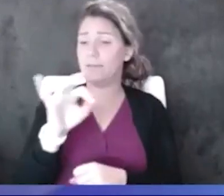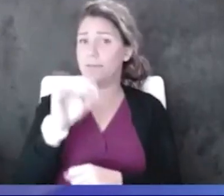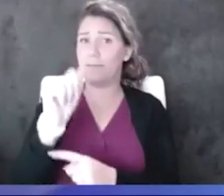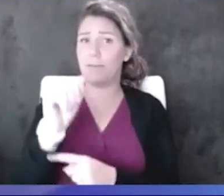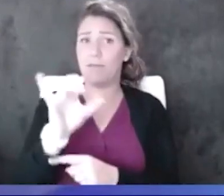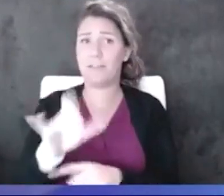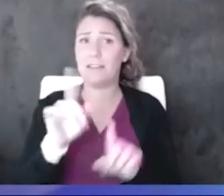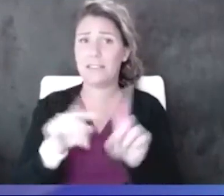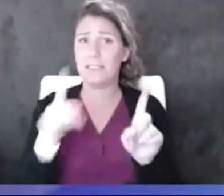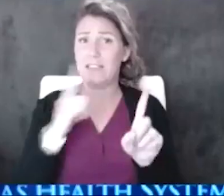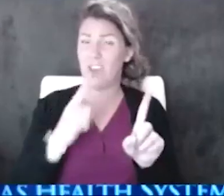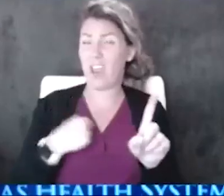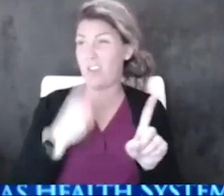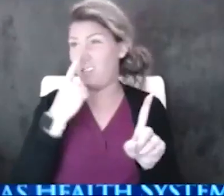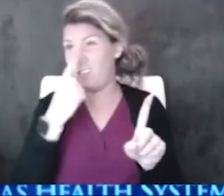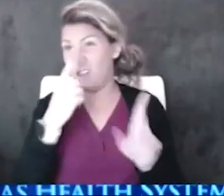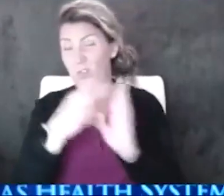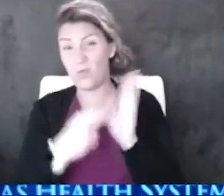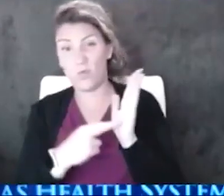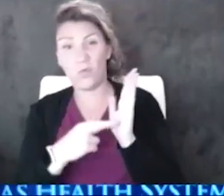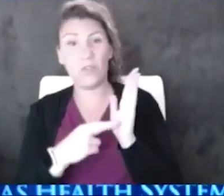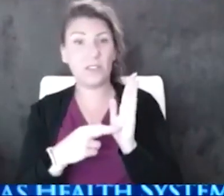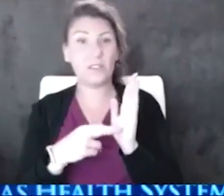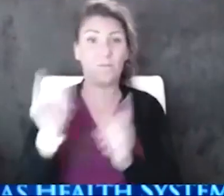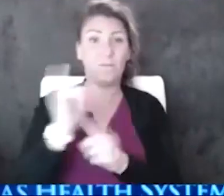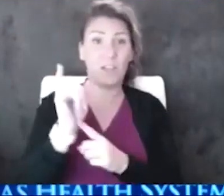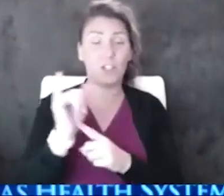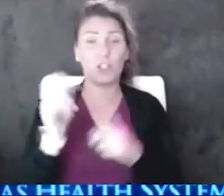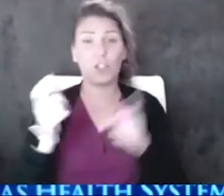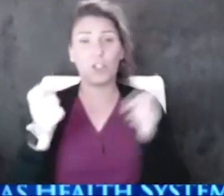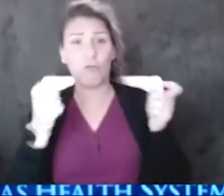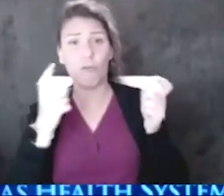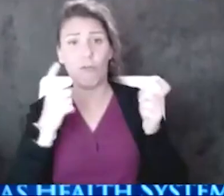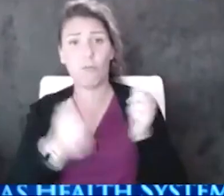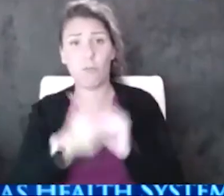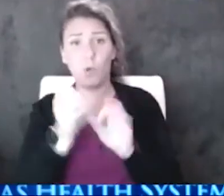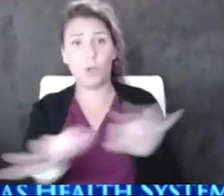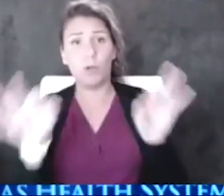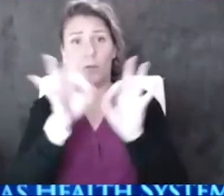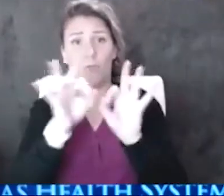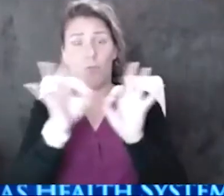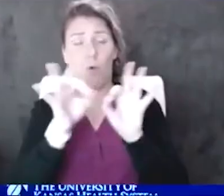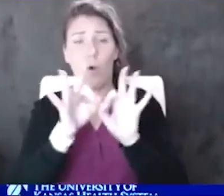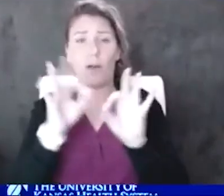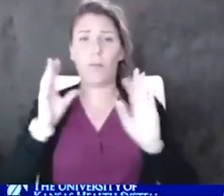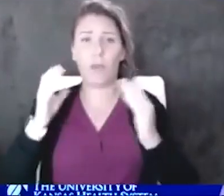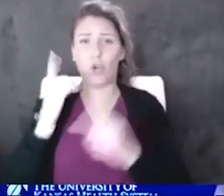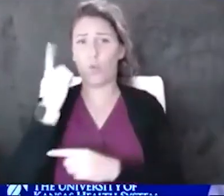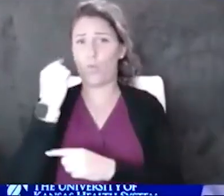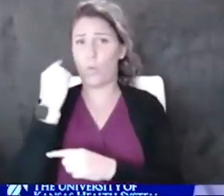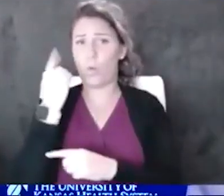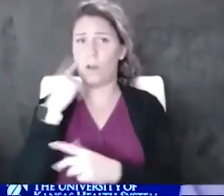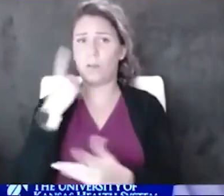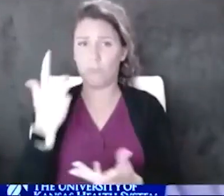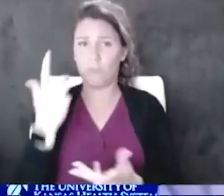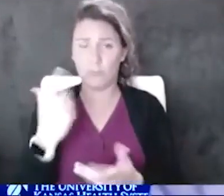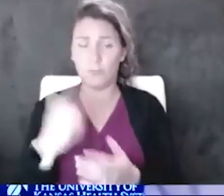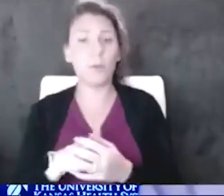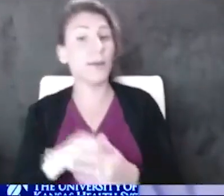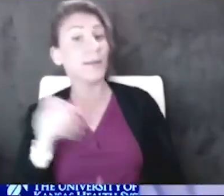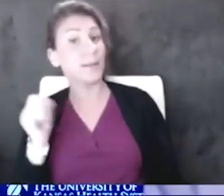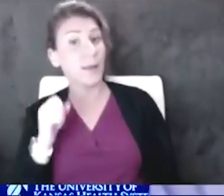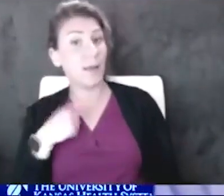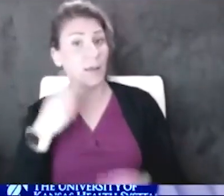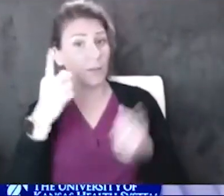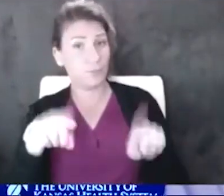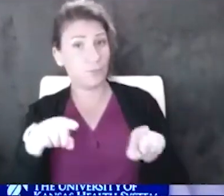actually the rules of infection control are more important today than they were a year ago. Yeah, I completely agree. I mean, we need to